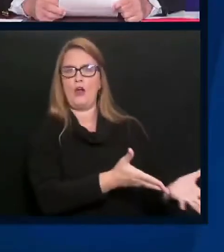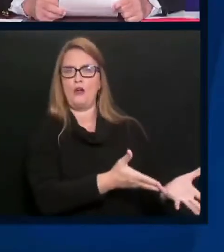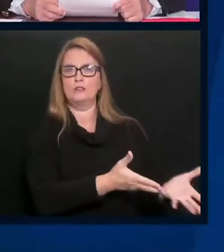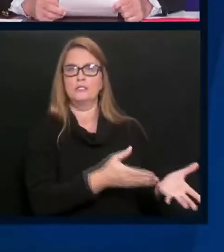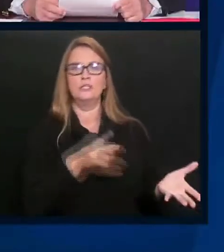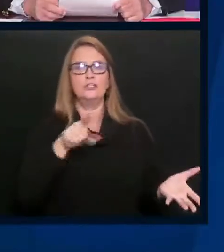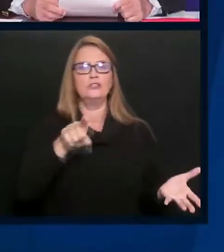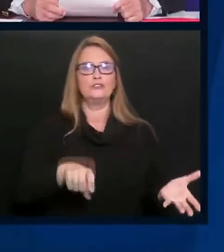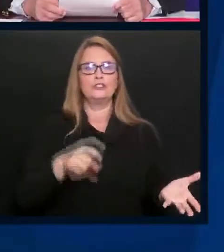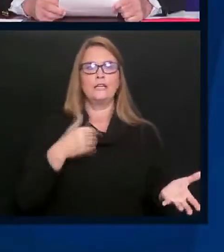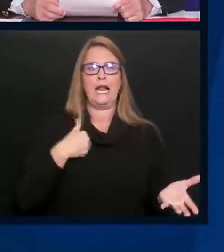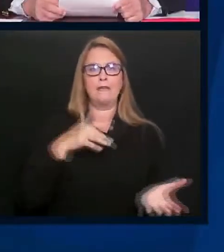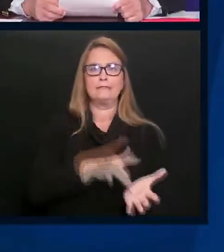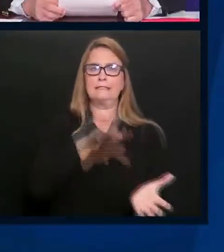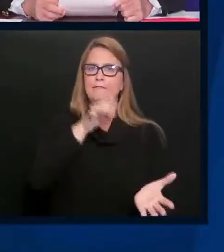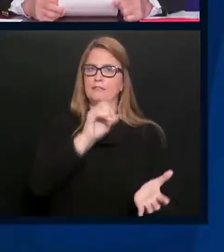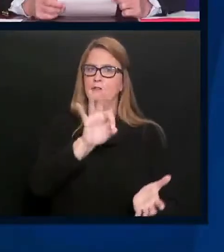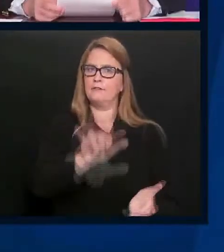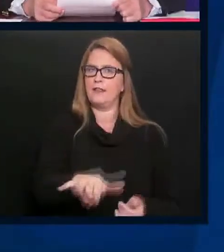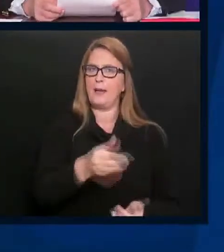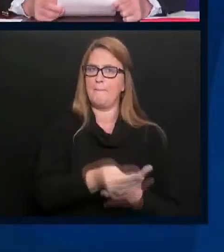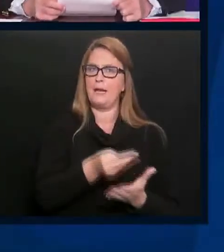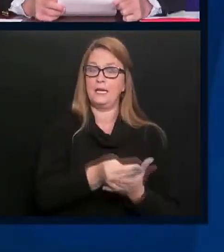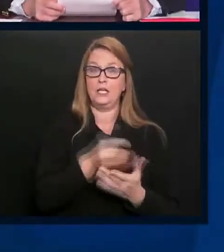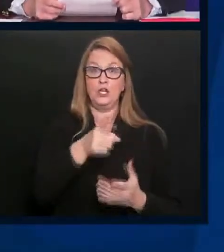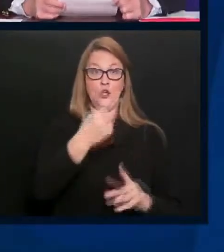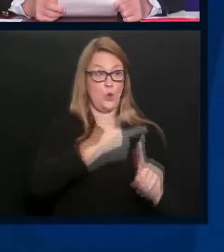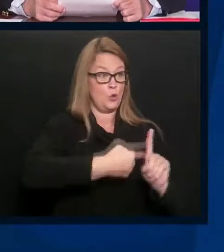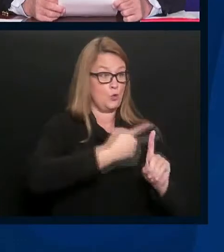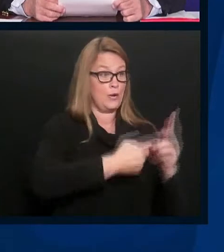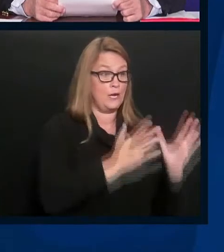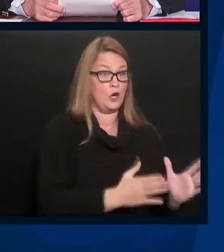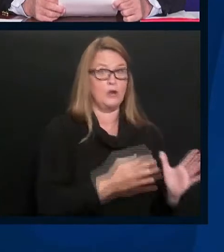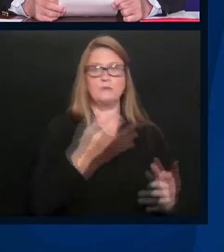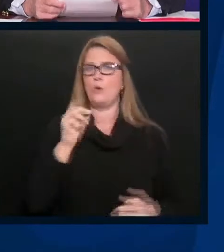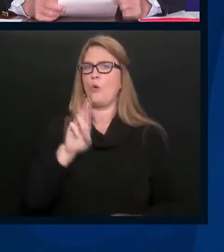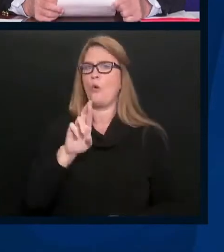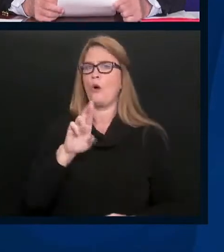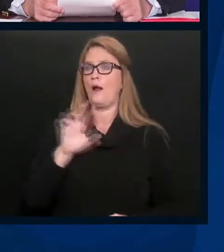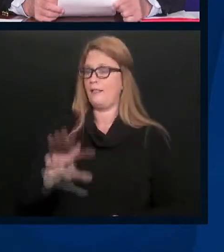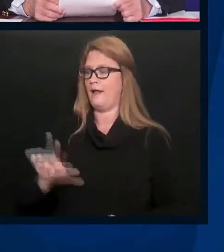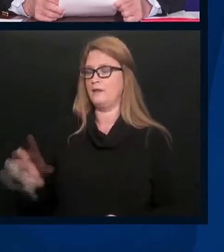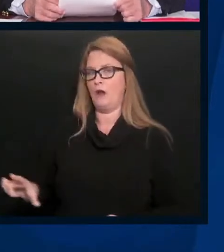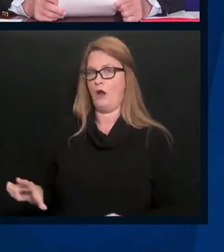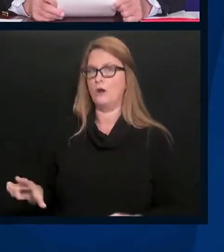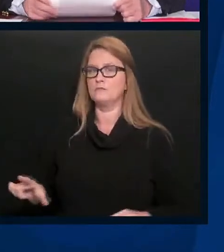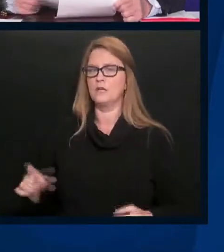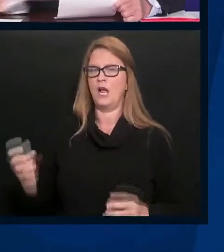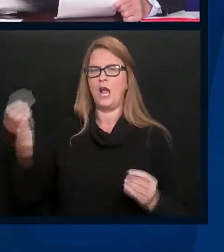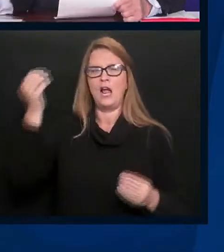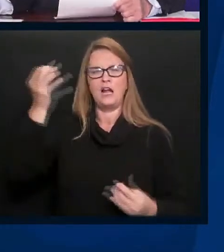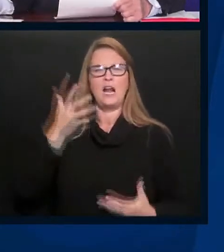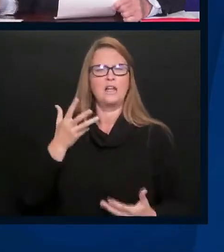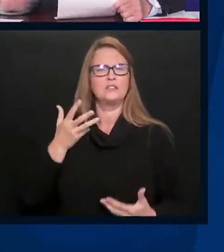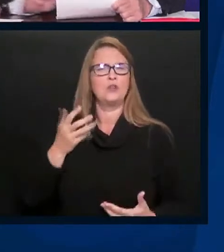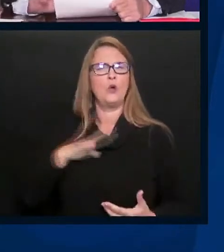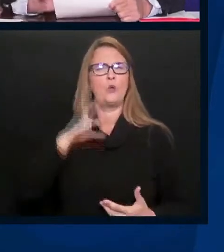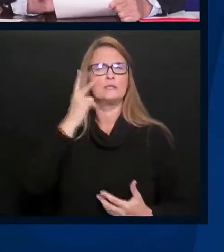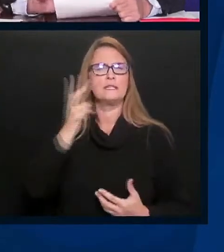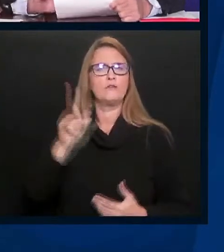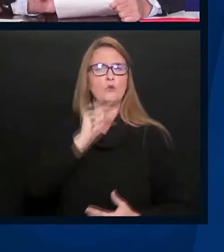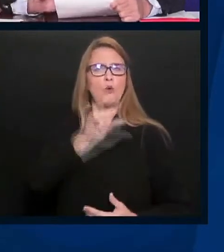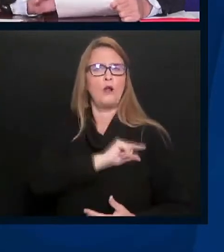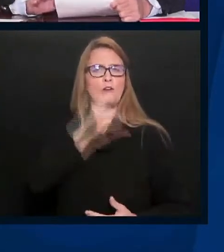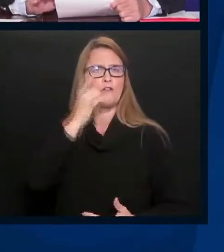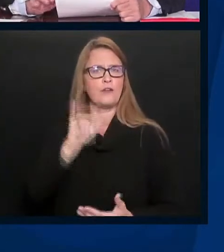question, you should be taking advantage of this. If you're a renter or a landlord, just call us and we'll see if you can get qualified.